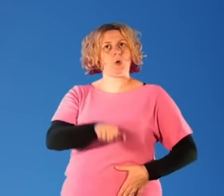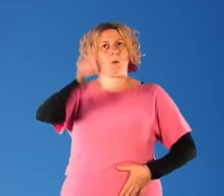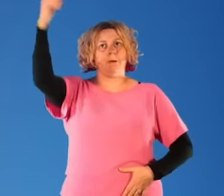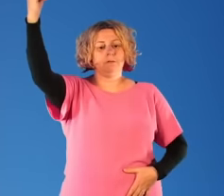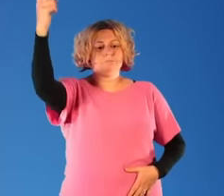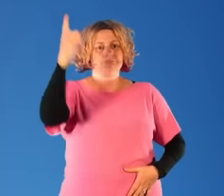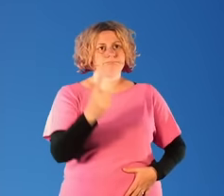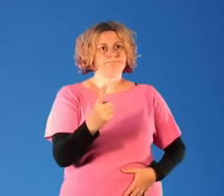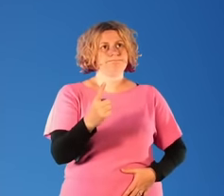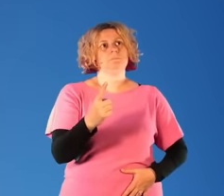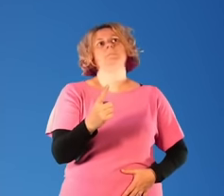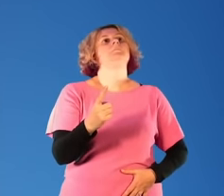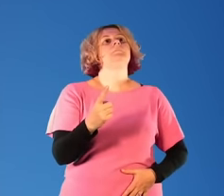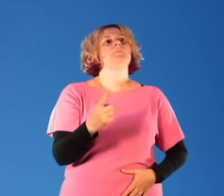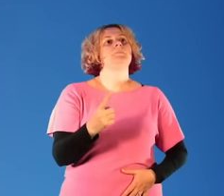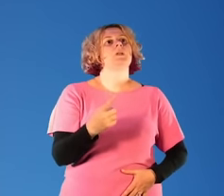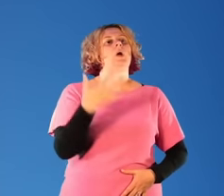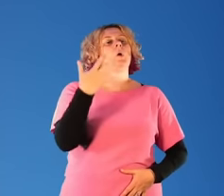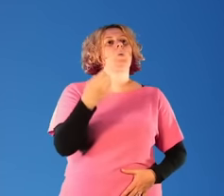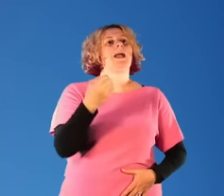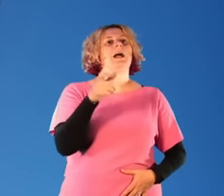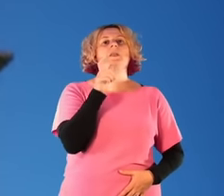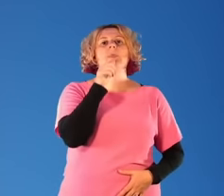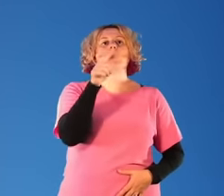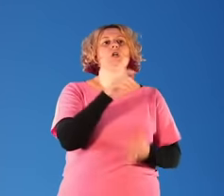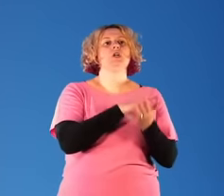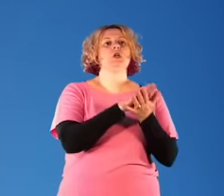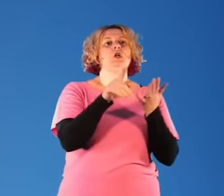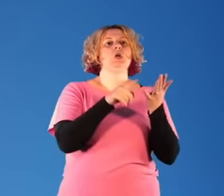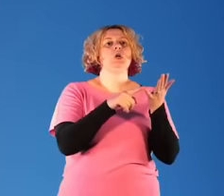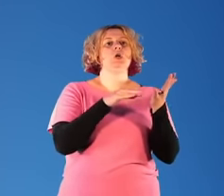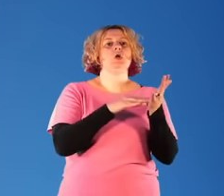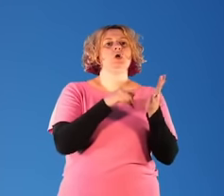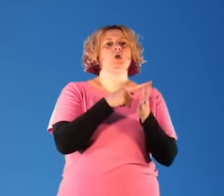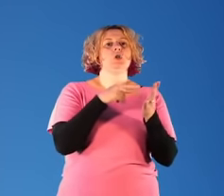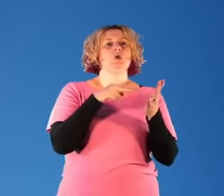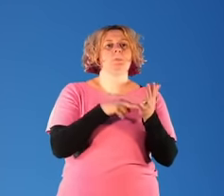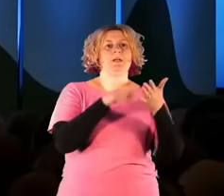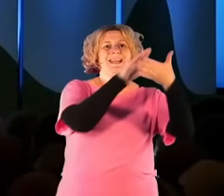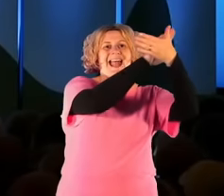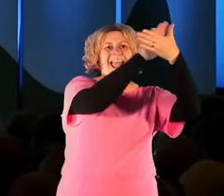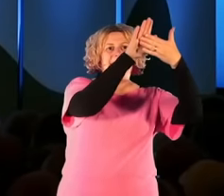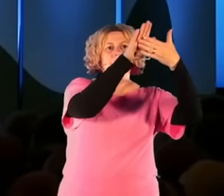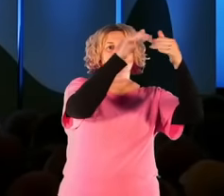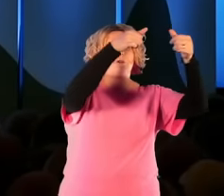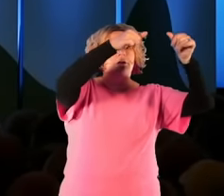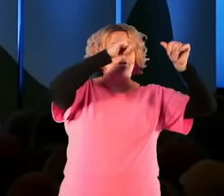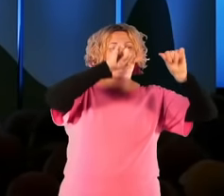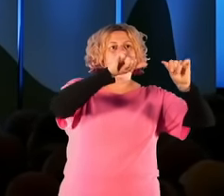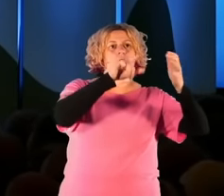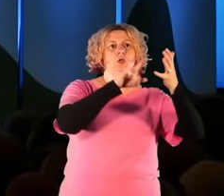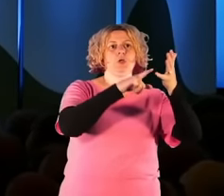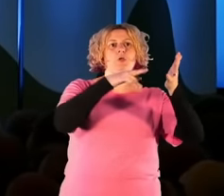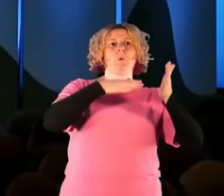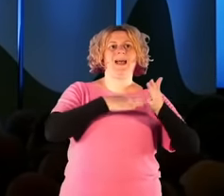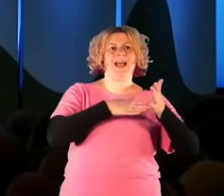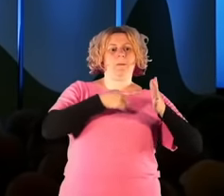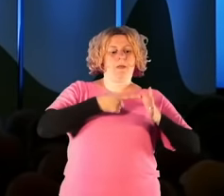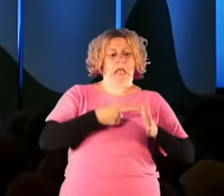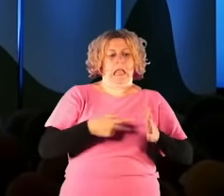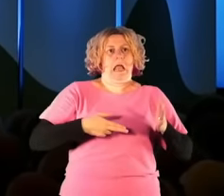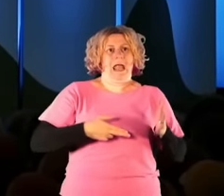and we made an acrostic with it to think about the nature and attributes of Christ. So we've seen that Jesus is